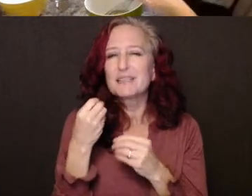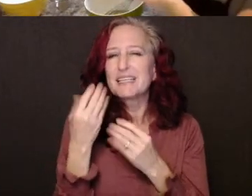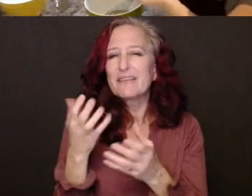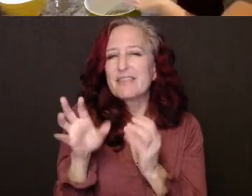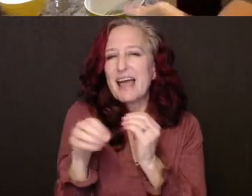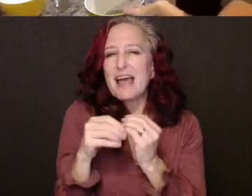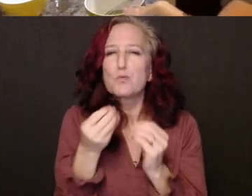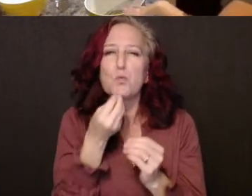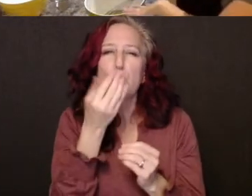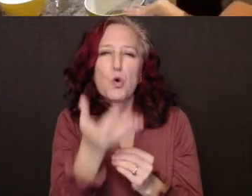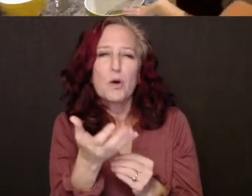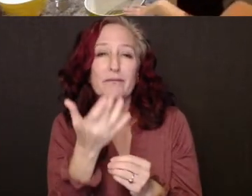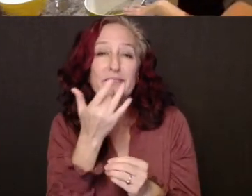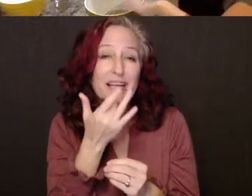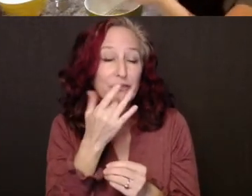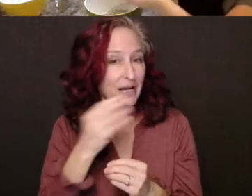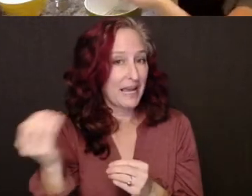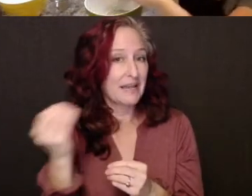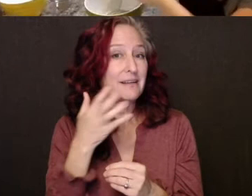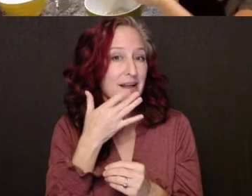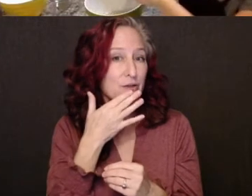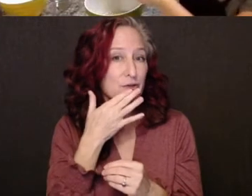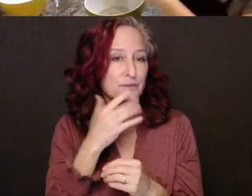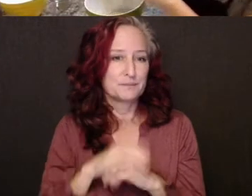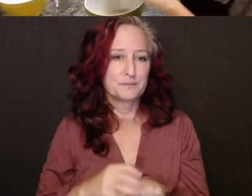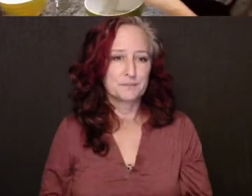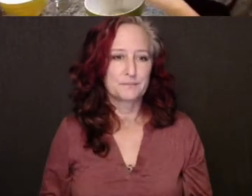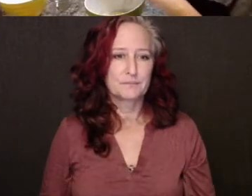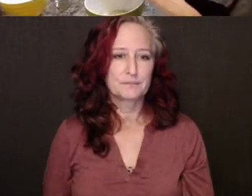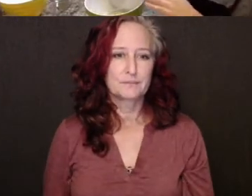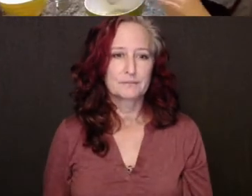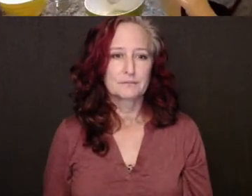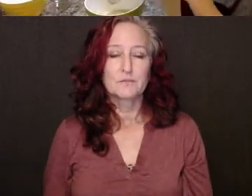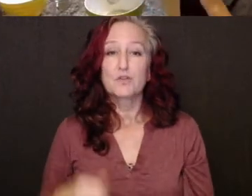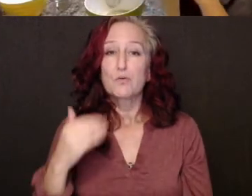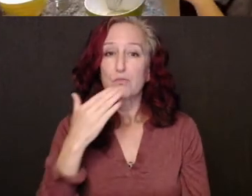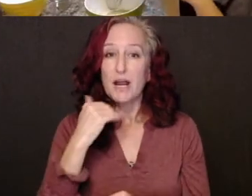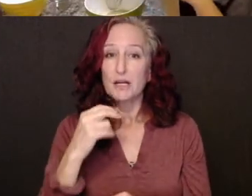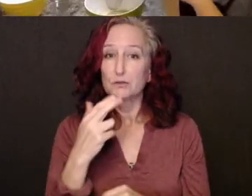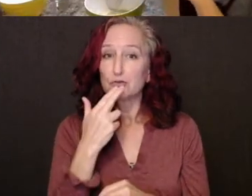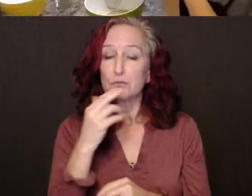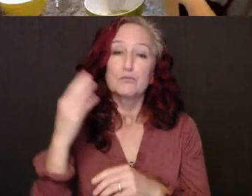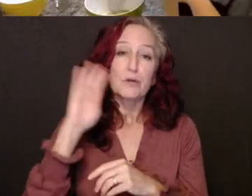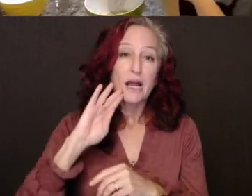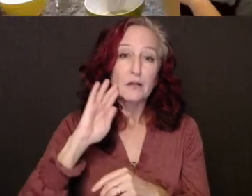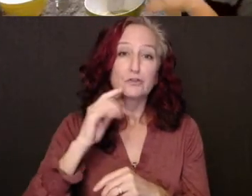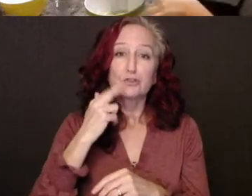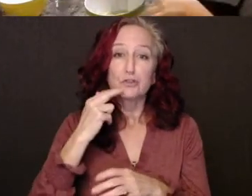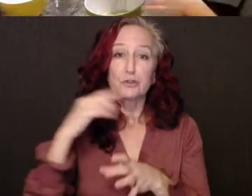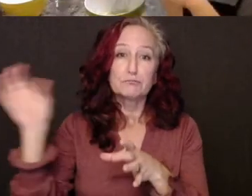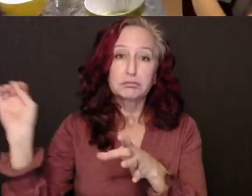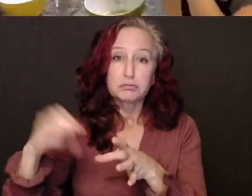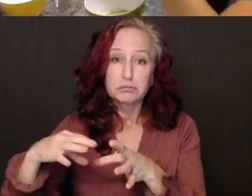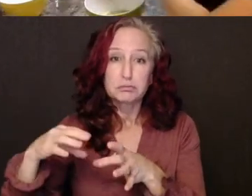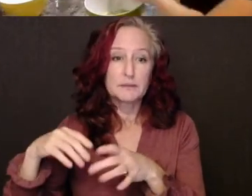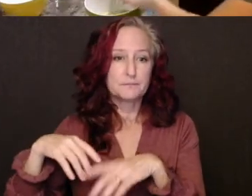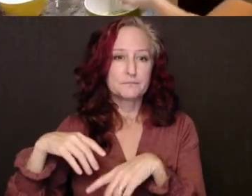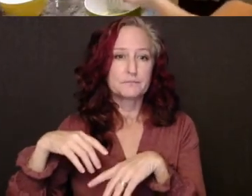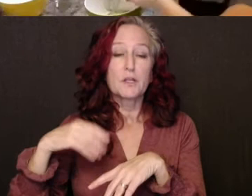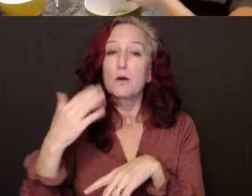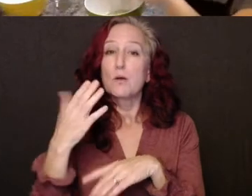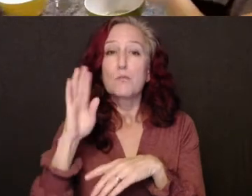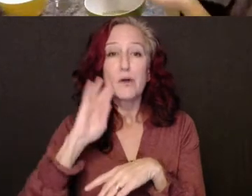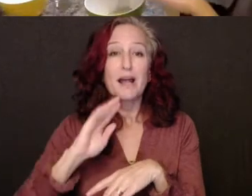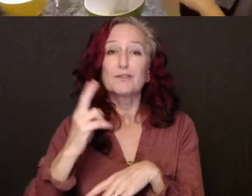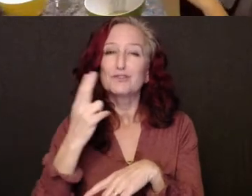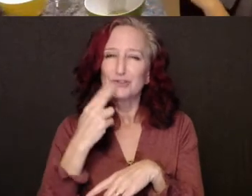always put it in right after I do the milk, throw in the milk, and then since this is a churro cupcake, I added brown